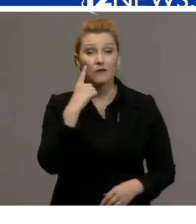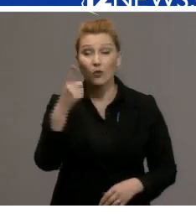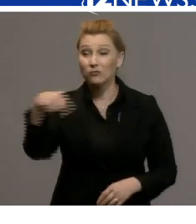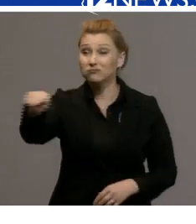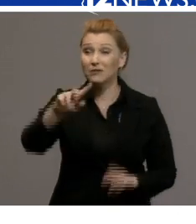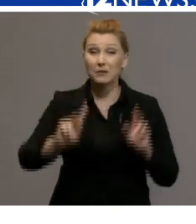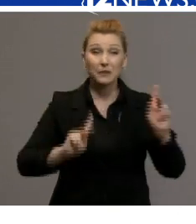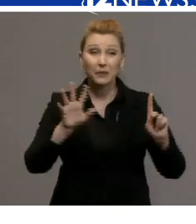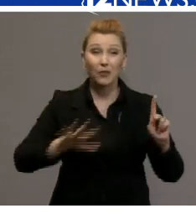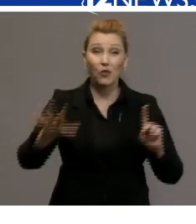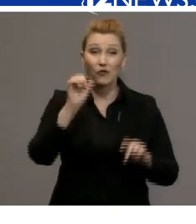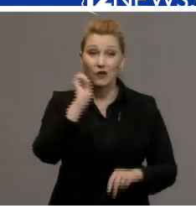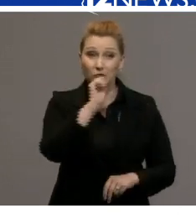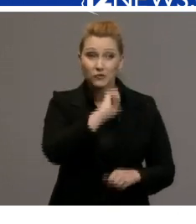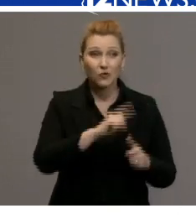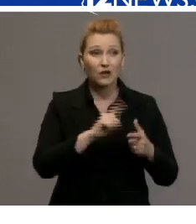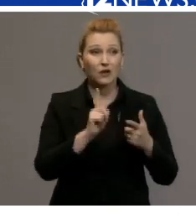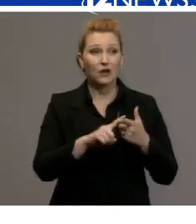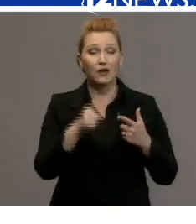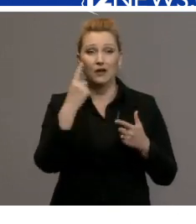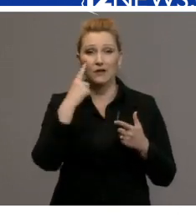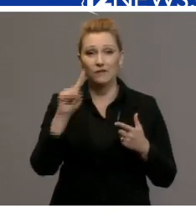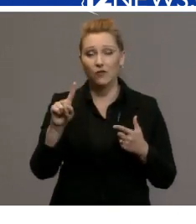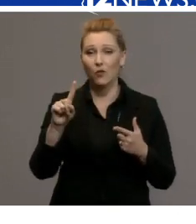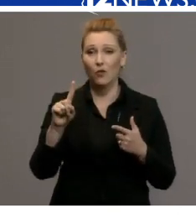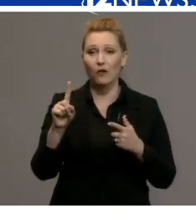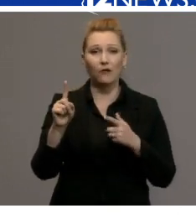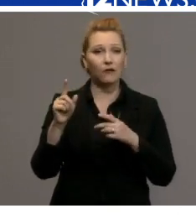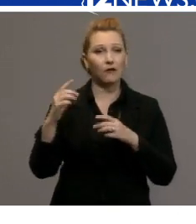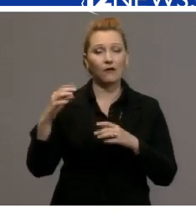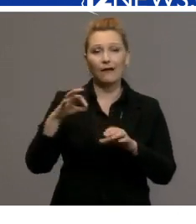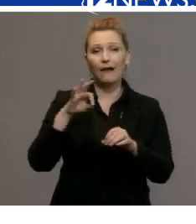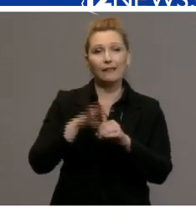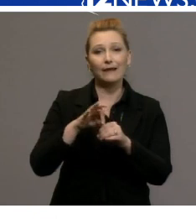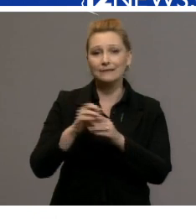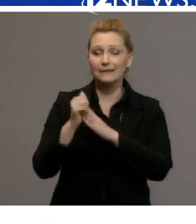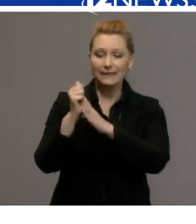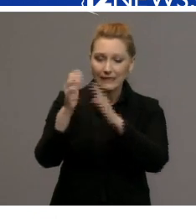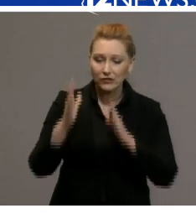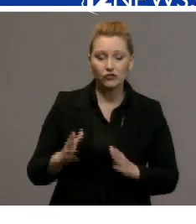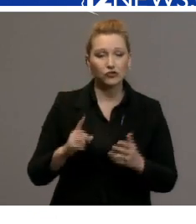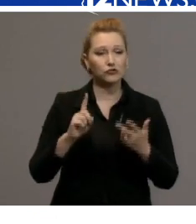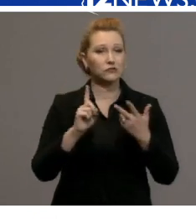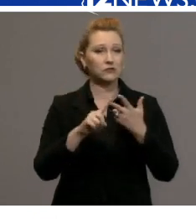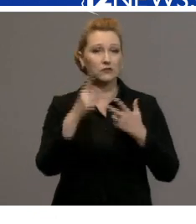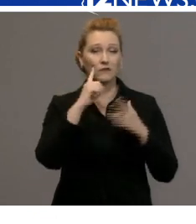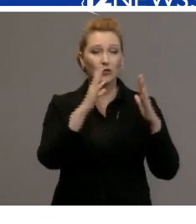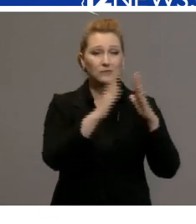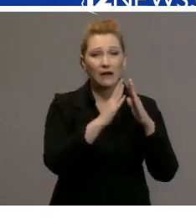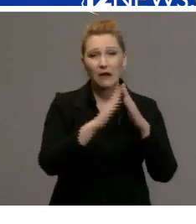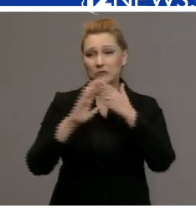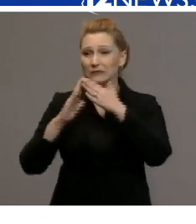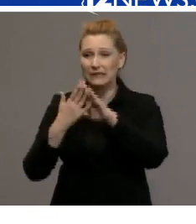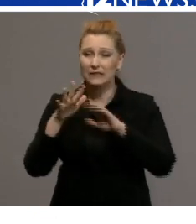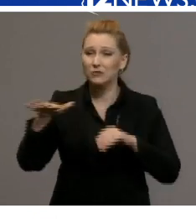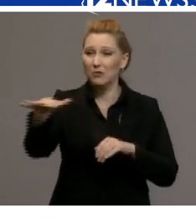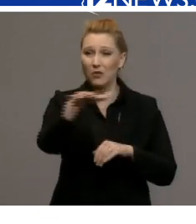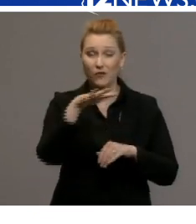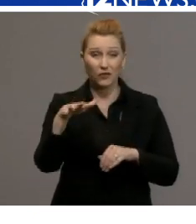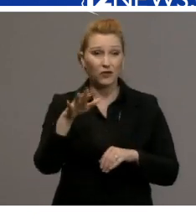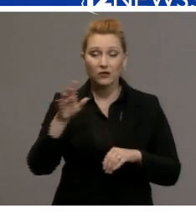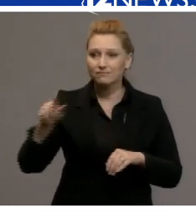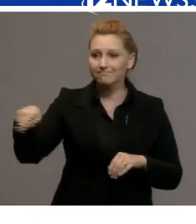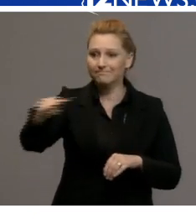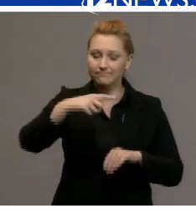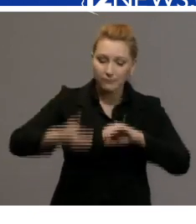cities and municipalities from around the state for your partnership, for your responsible behavior, for